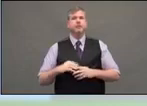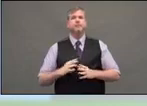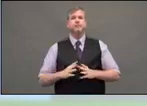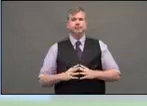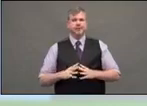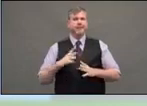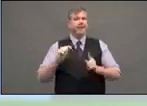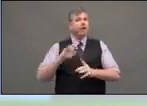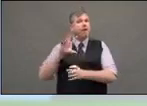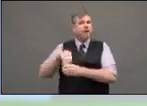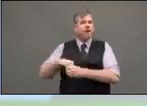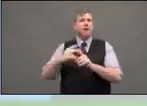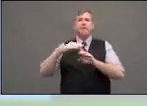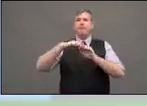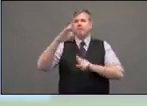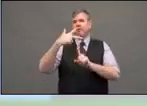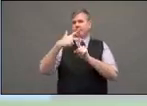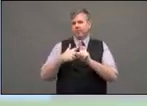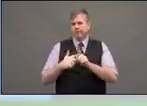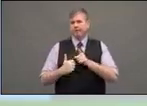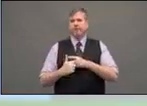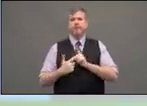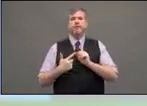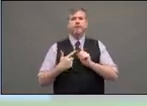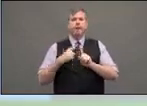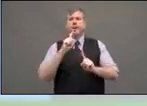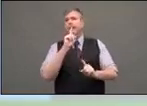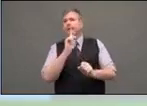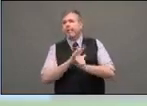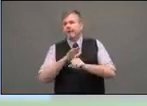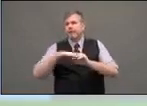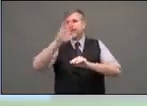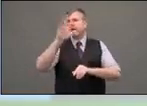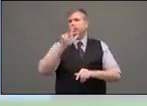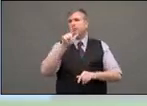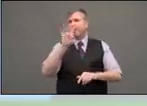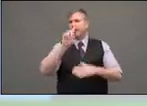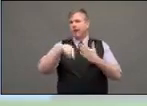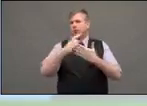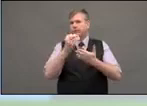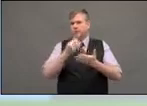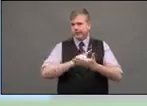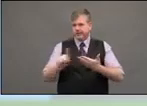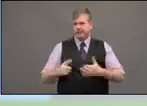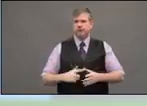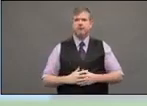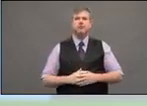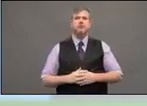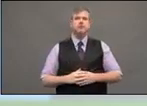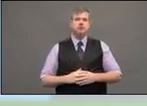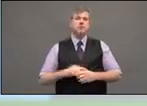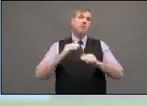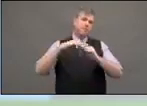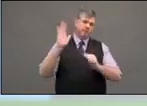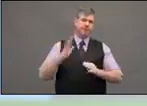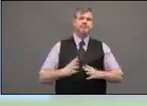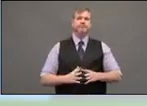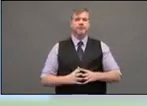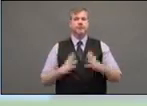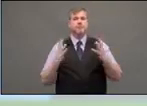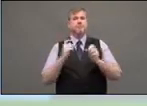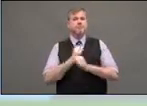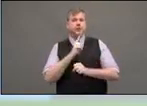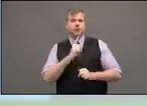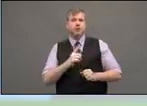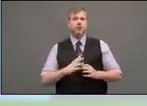to at least 24 hours a week of service, if not more than that. That allows us to ensure that when you are getting a call as a